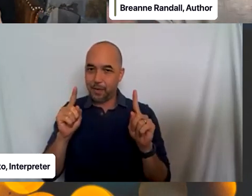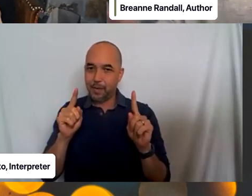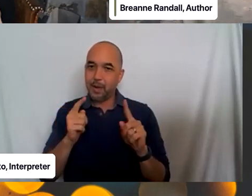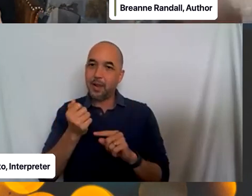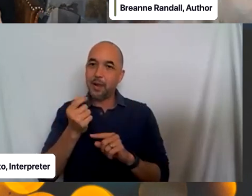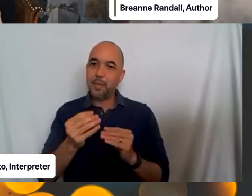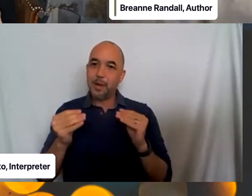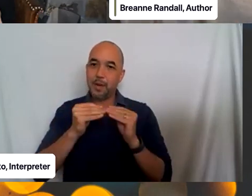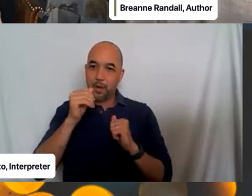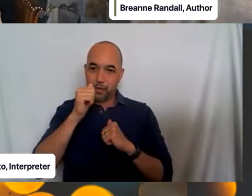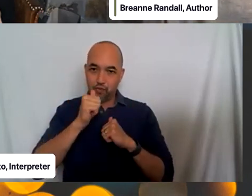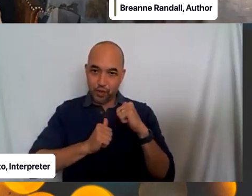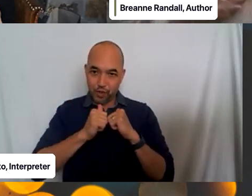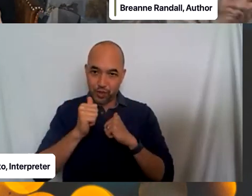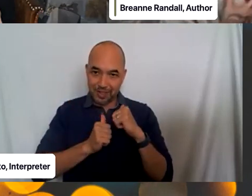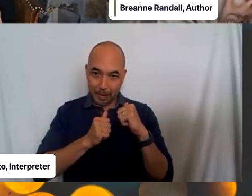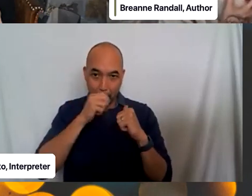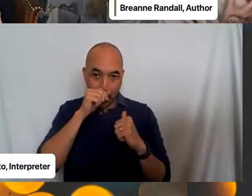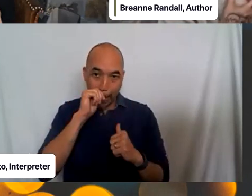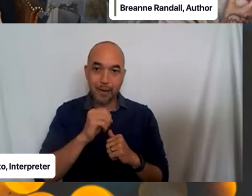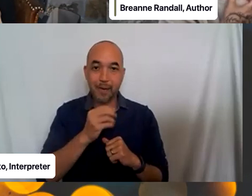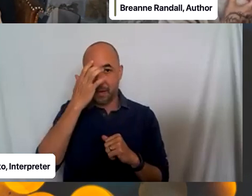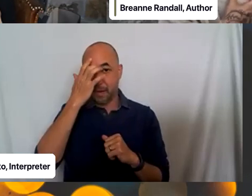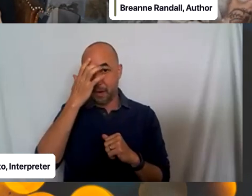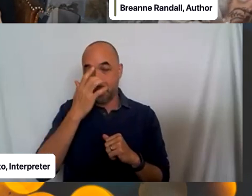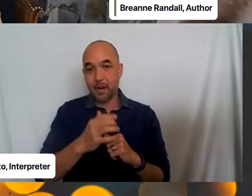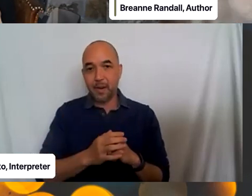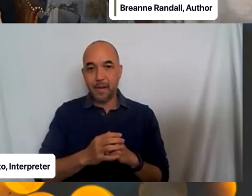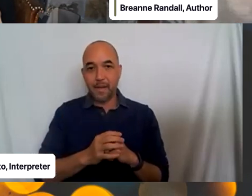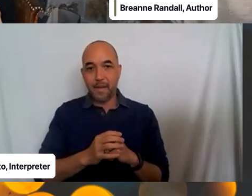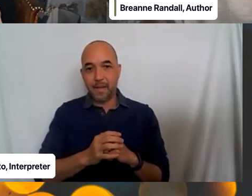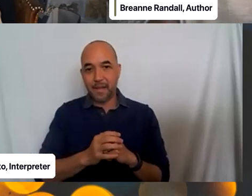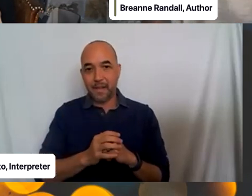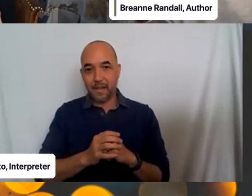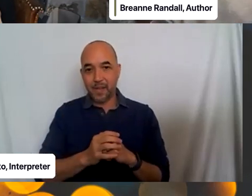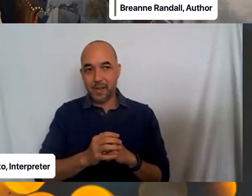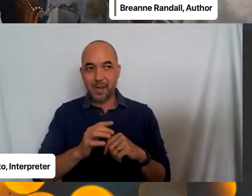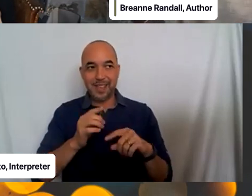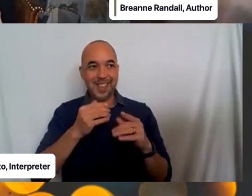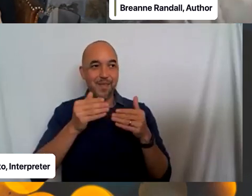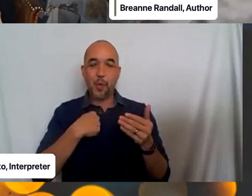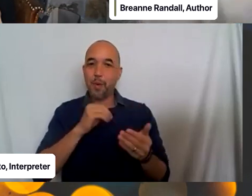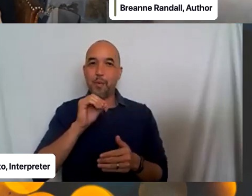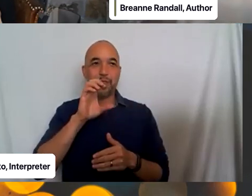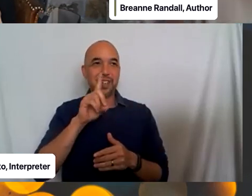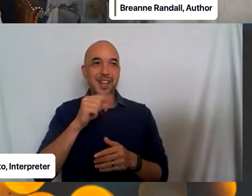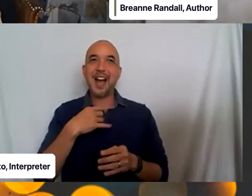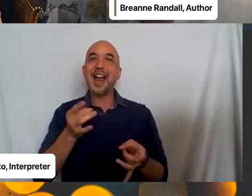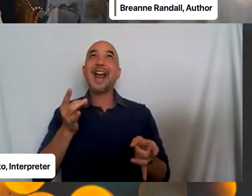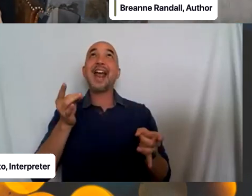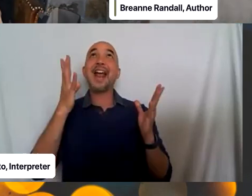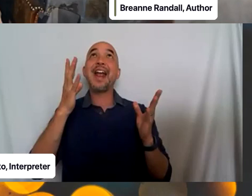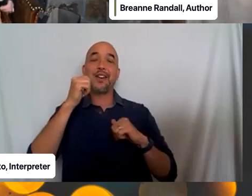structured. Mm-hmm. But even then, I'm just like, even though I'm so OCD, I hate structure. It's the weirdest thing. I'm like, yeah, I